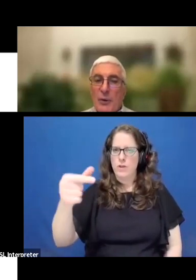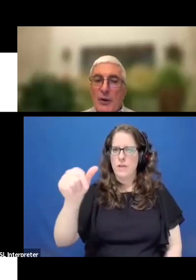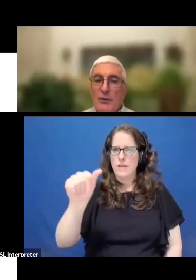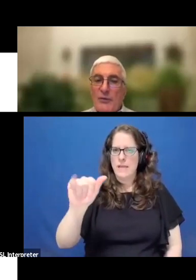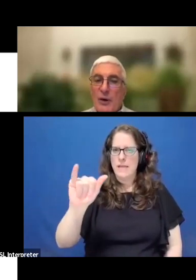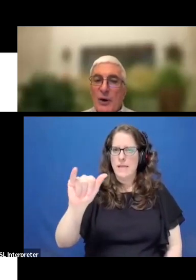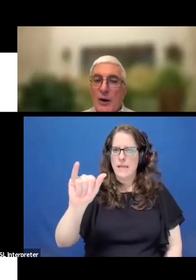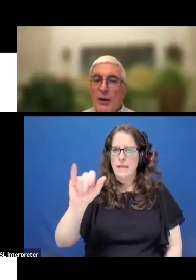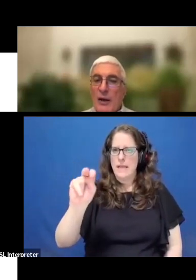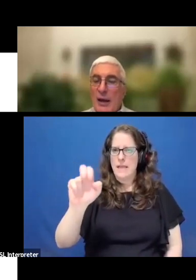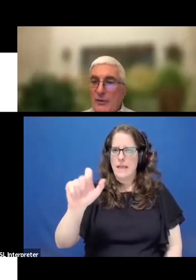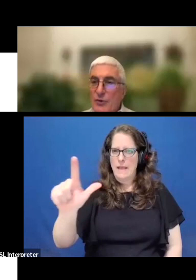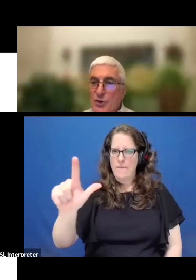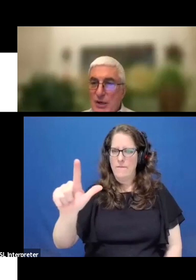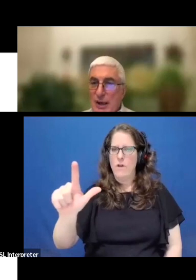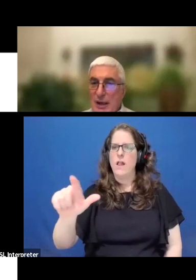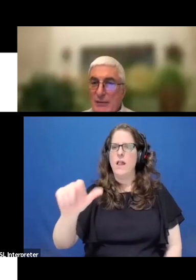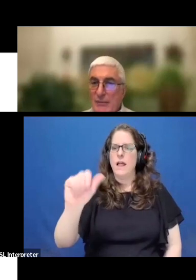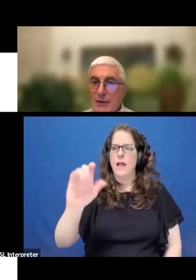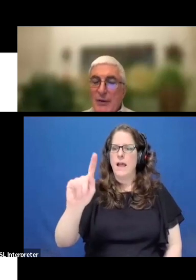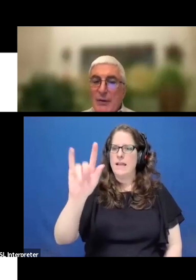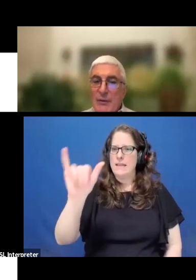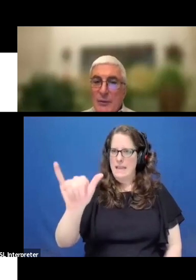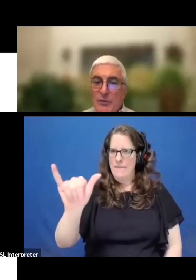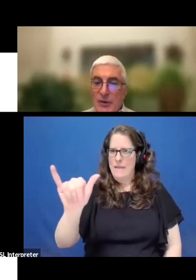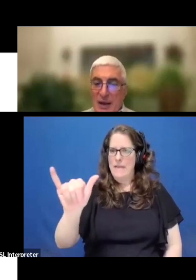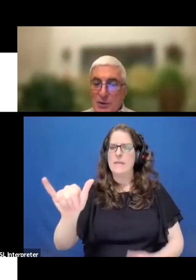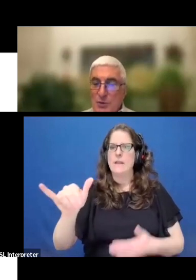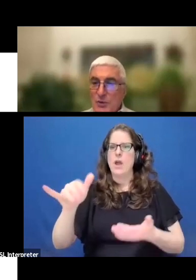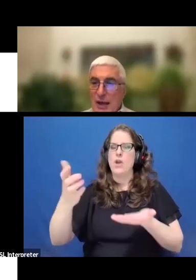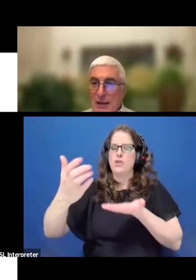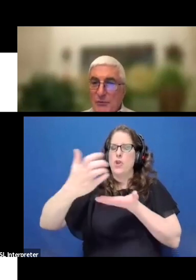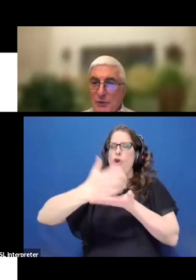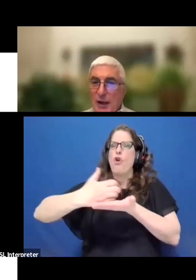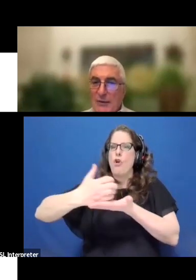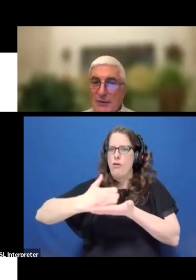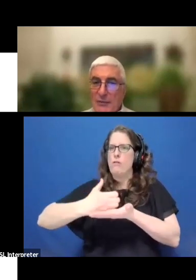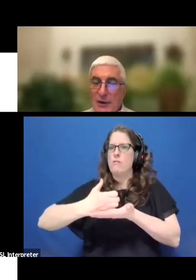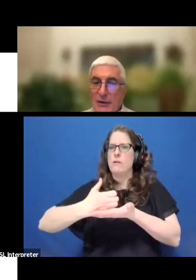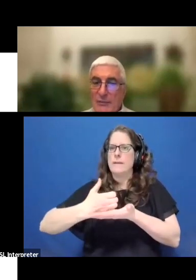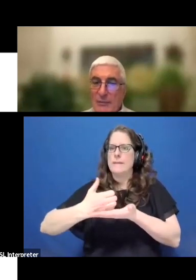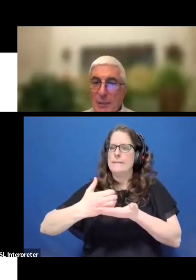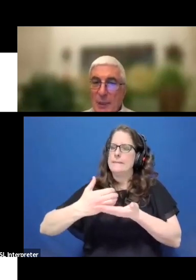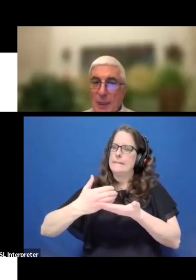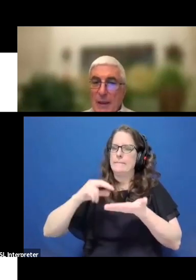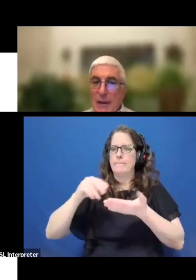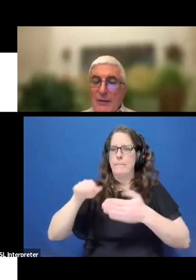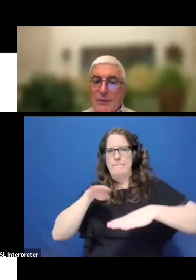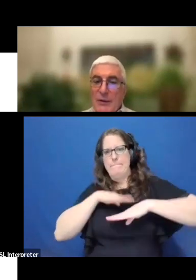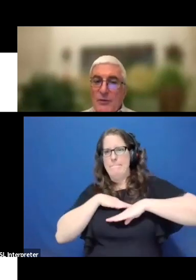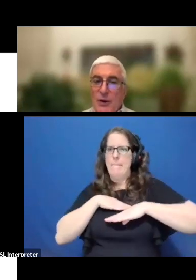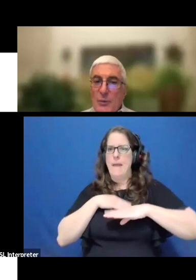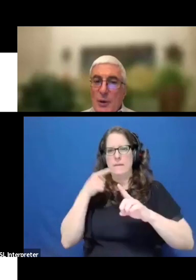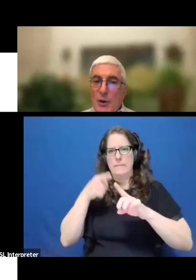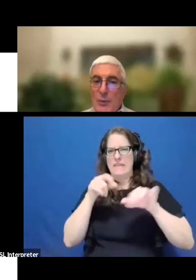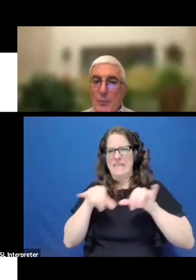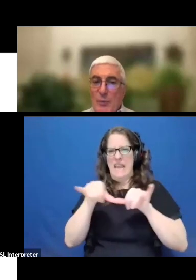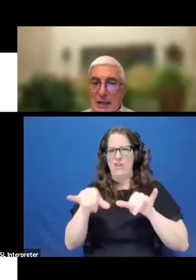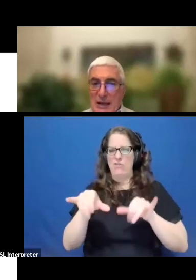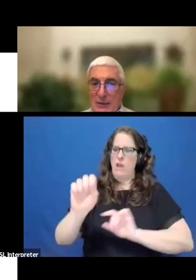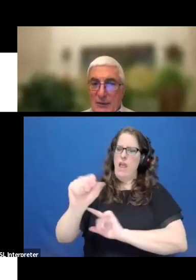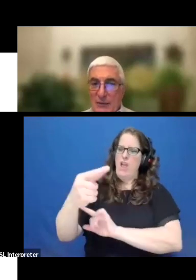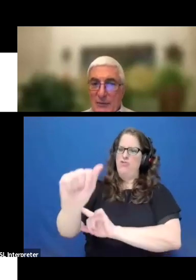person's earnings are SGA, substantial gainful activity. So let's talk about